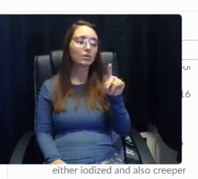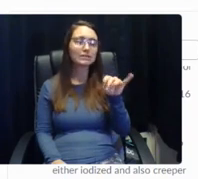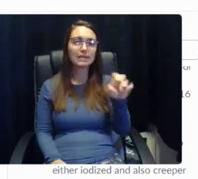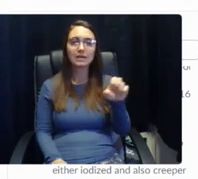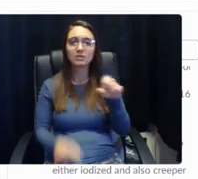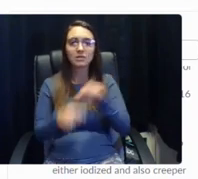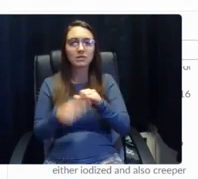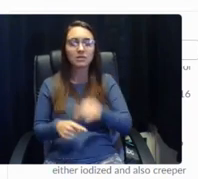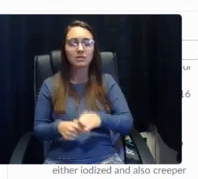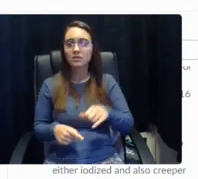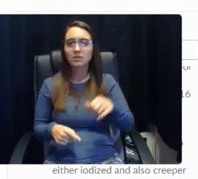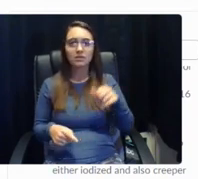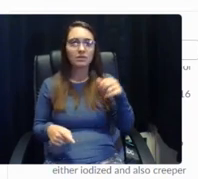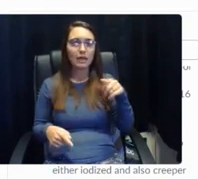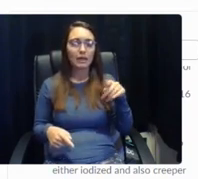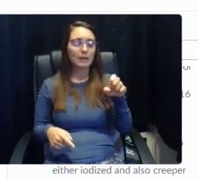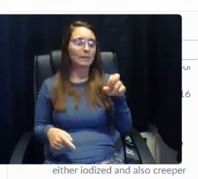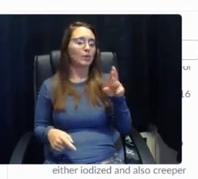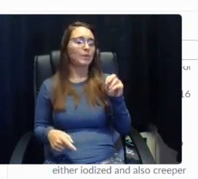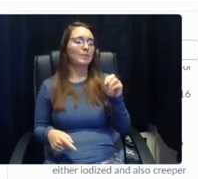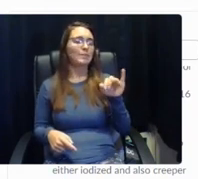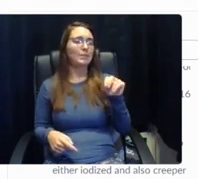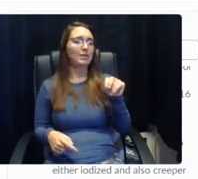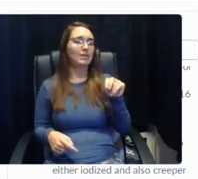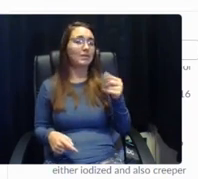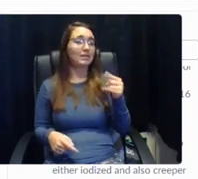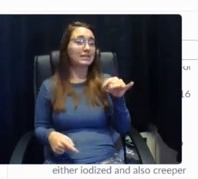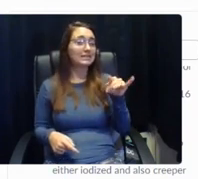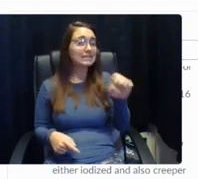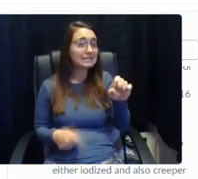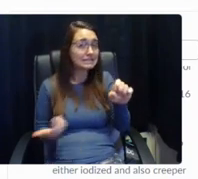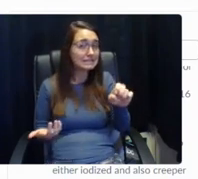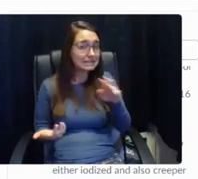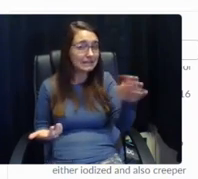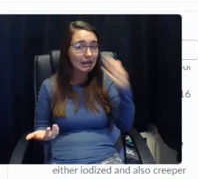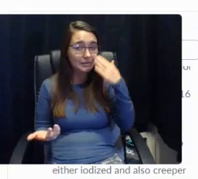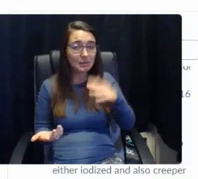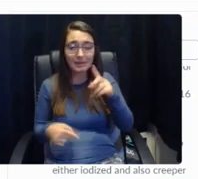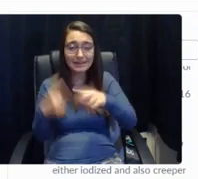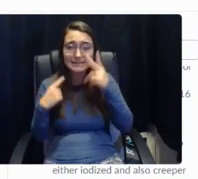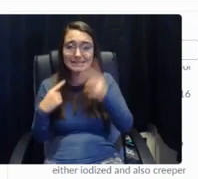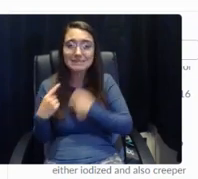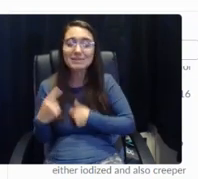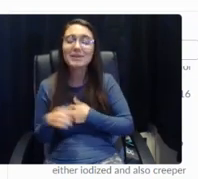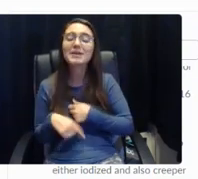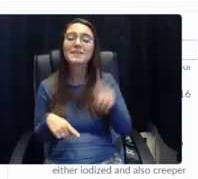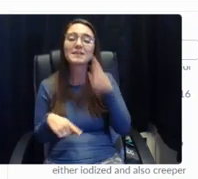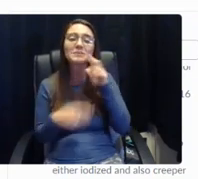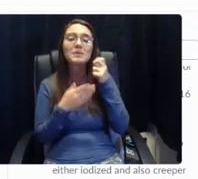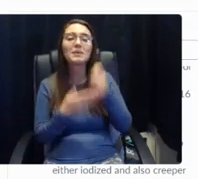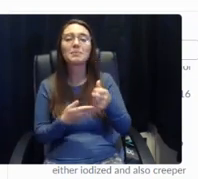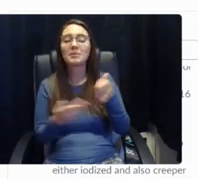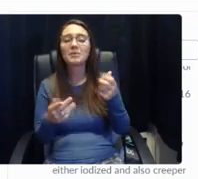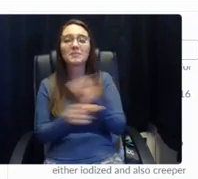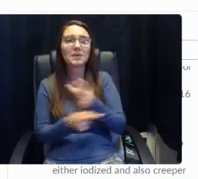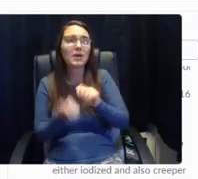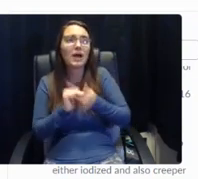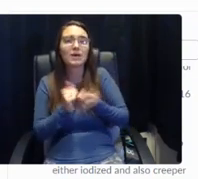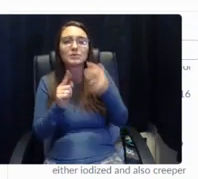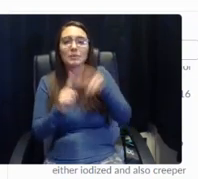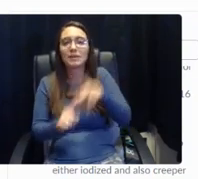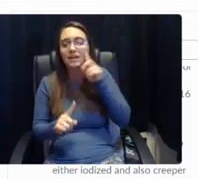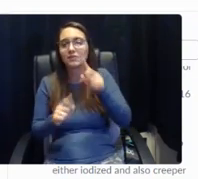permanganase. And those have a rich chemistry to describe how you apply in the industrial situation.